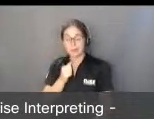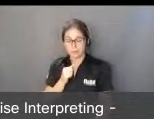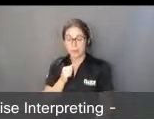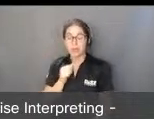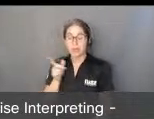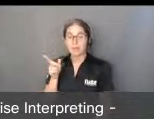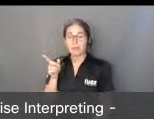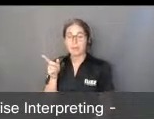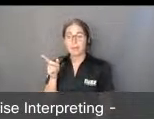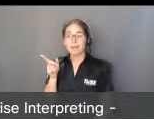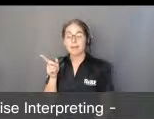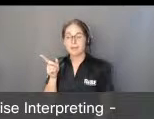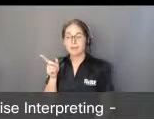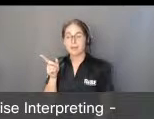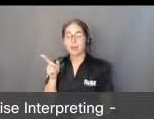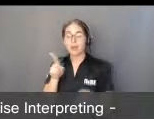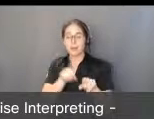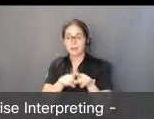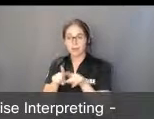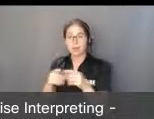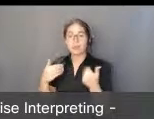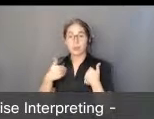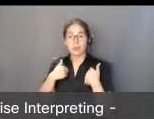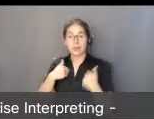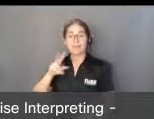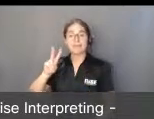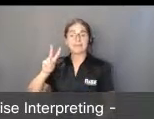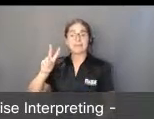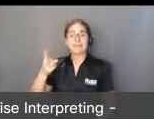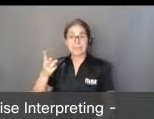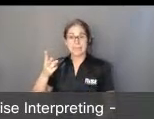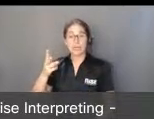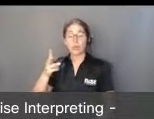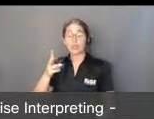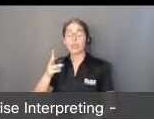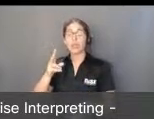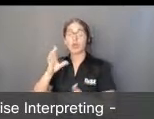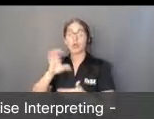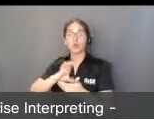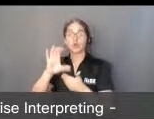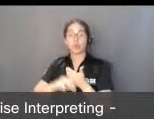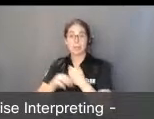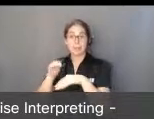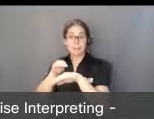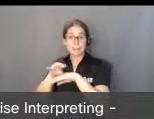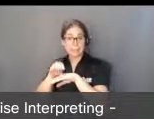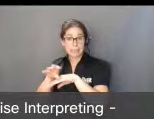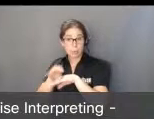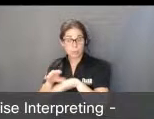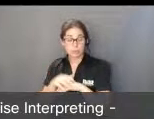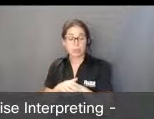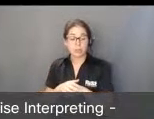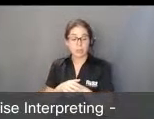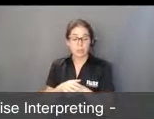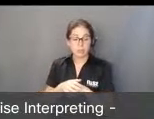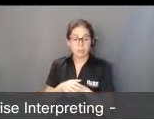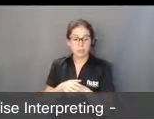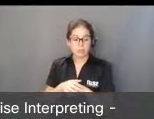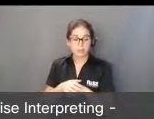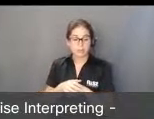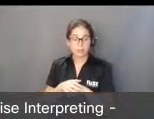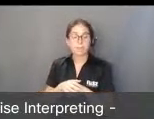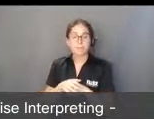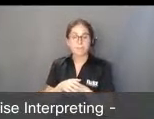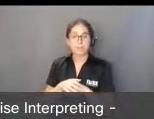different areas. And we also have our secondary curriculum council, who is very, you know, very focused